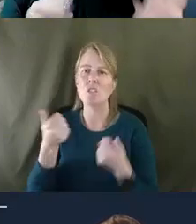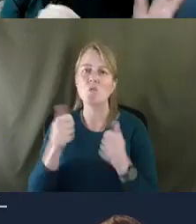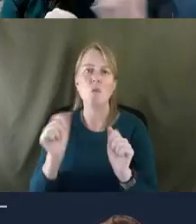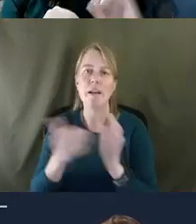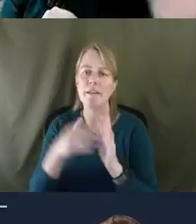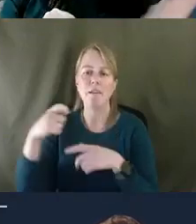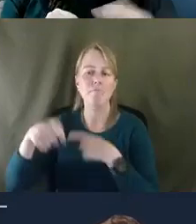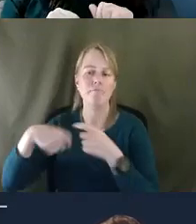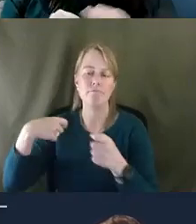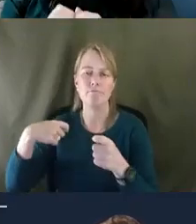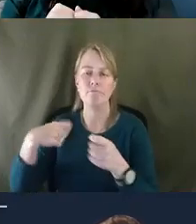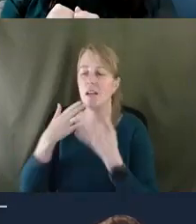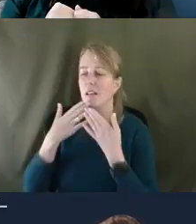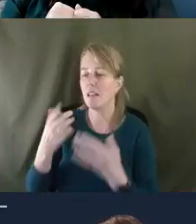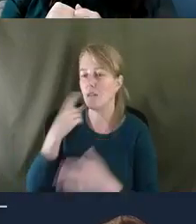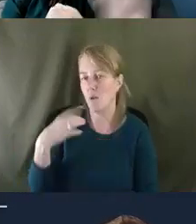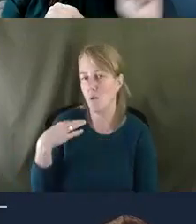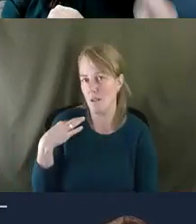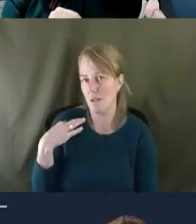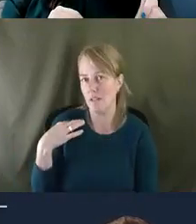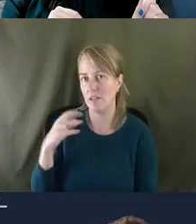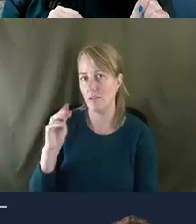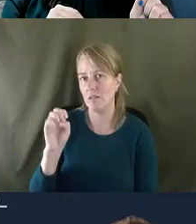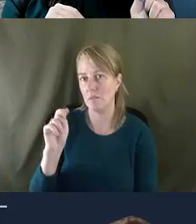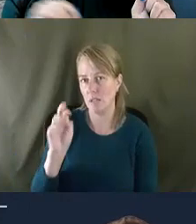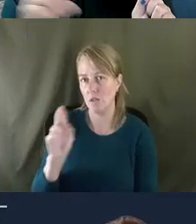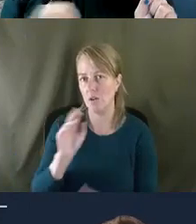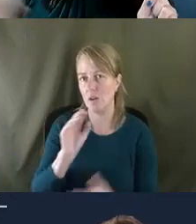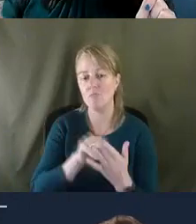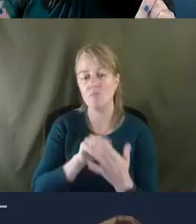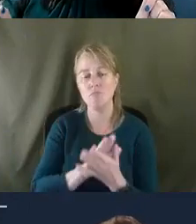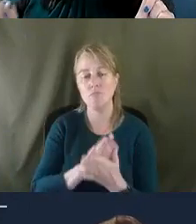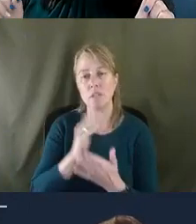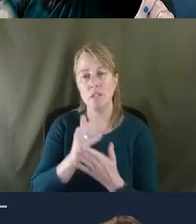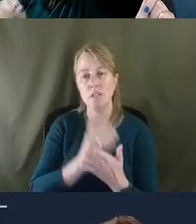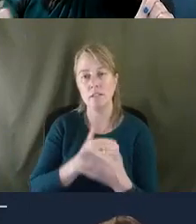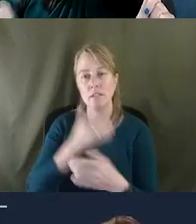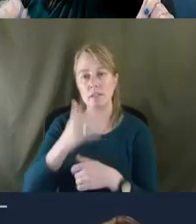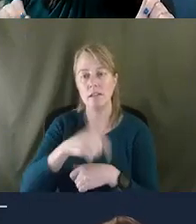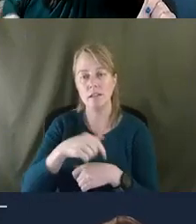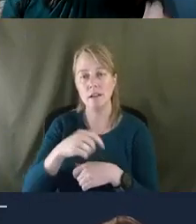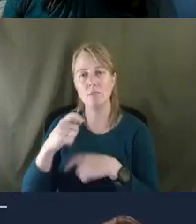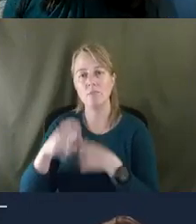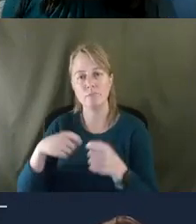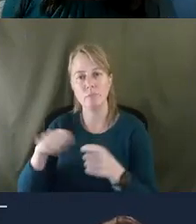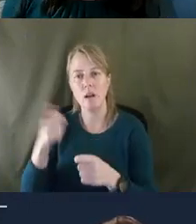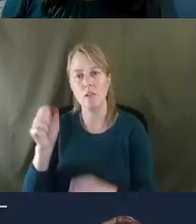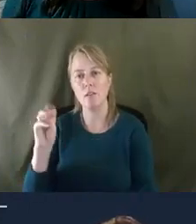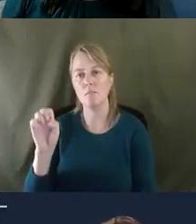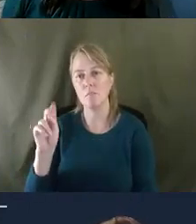Say, okay, thank you so much for volunteering to be a mentor. I'm going to put you on a list for next time, and then try to find a different mentor for that